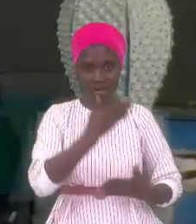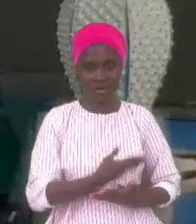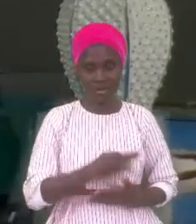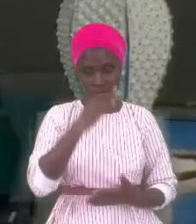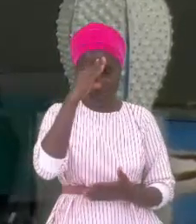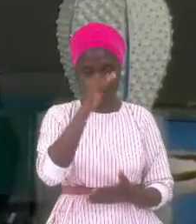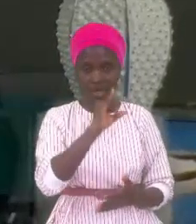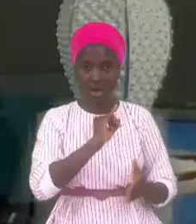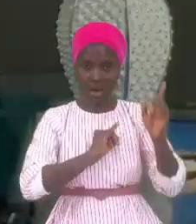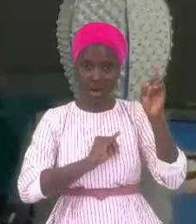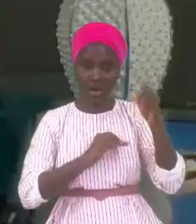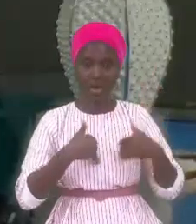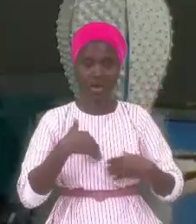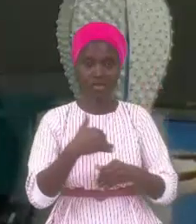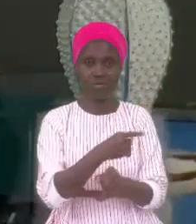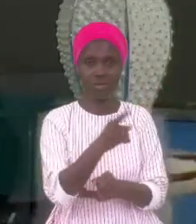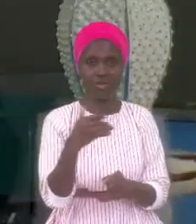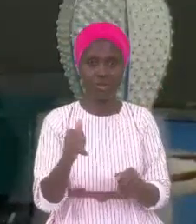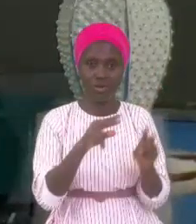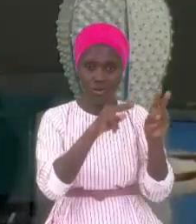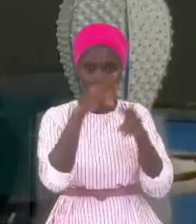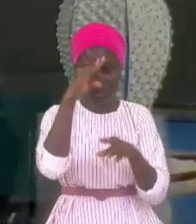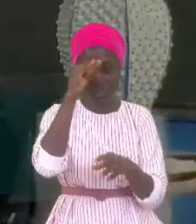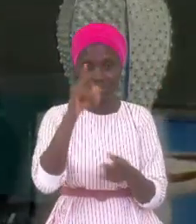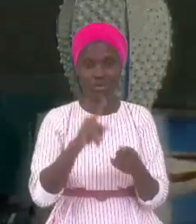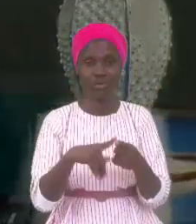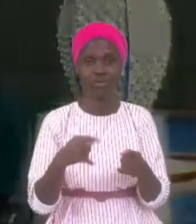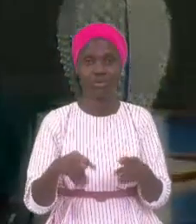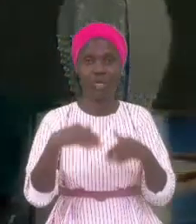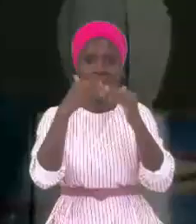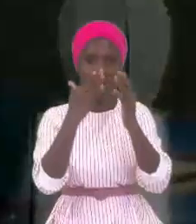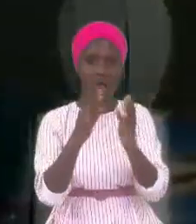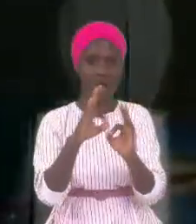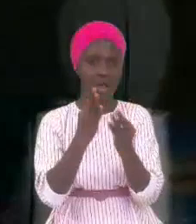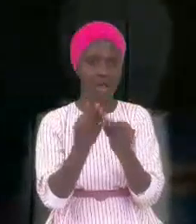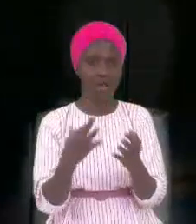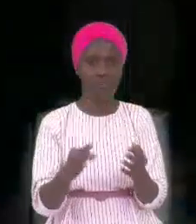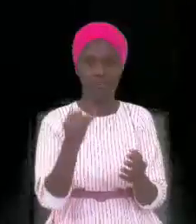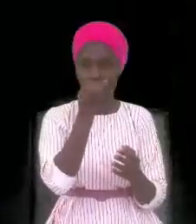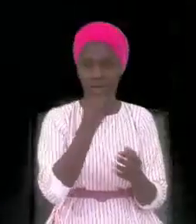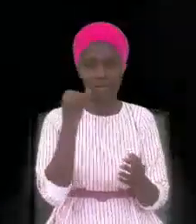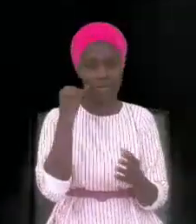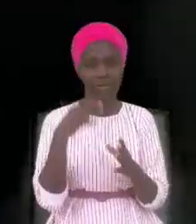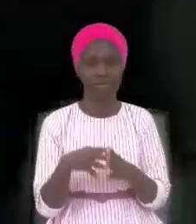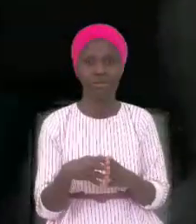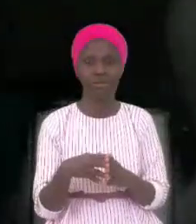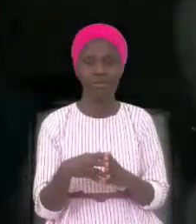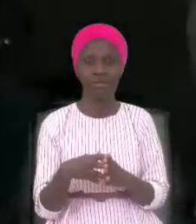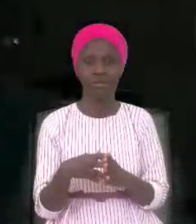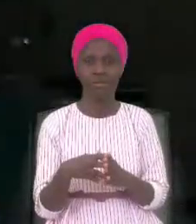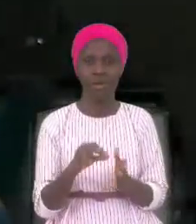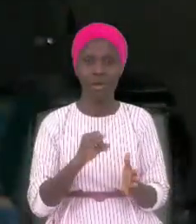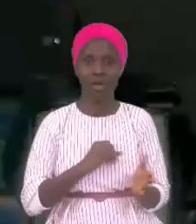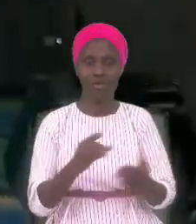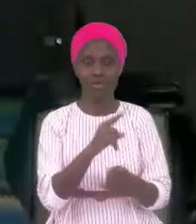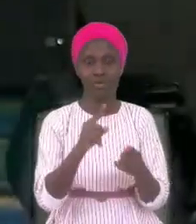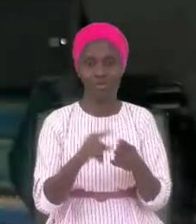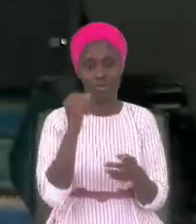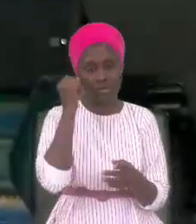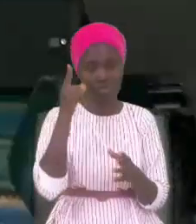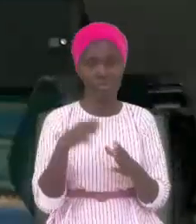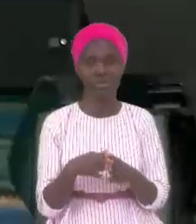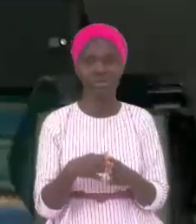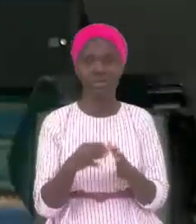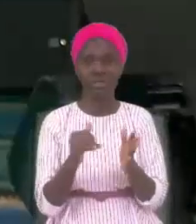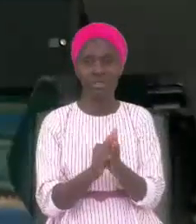a watchman unto the house of Israel. I want you to understand that that word, that pronoun I, that's the